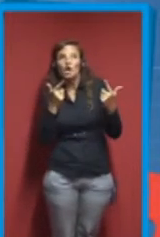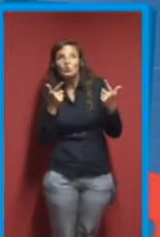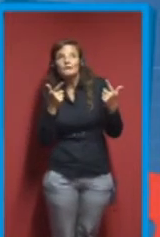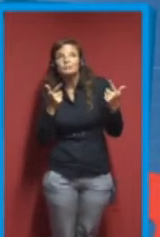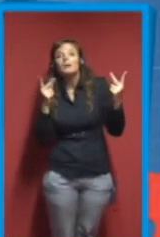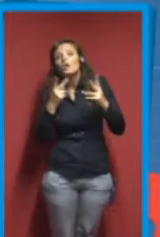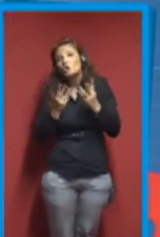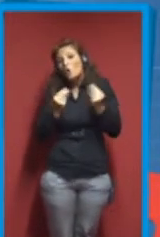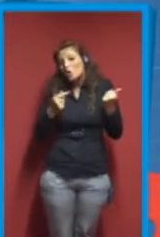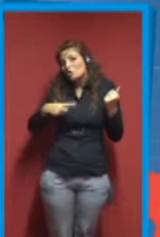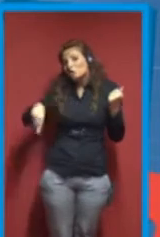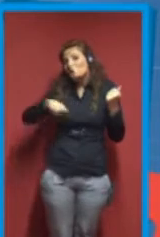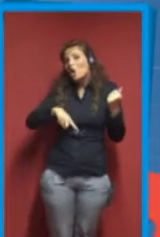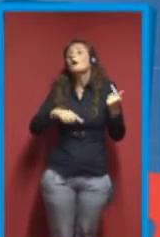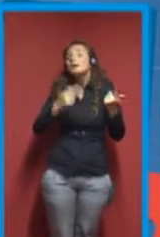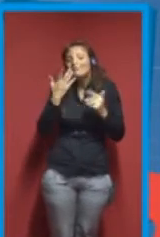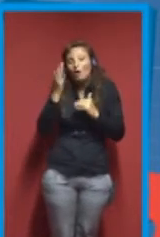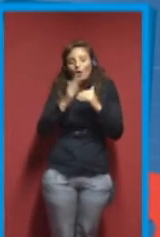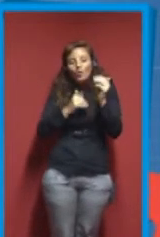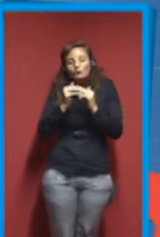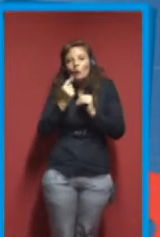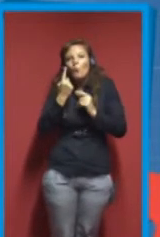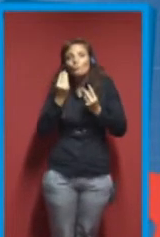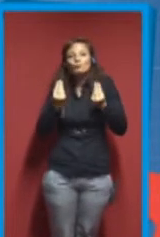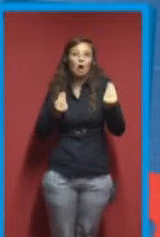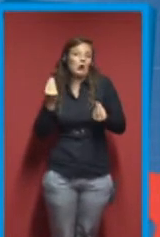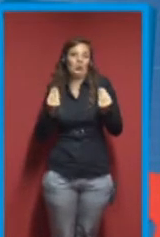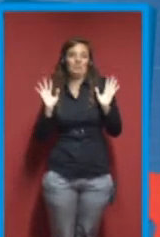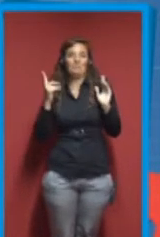game and to build to work with